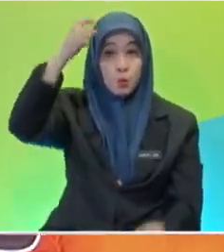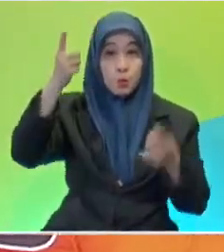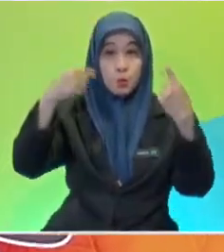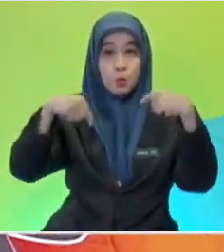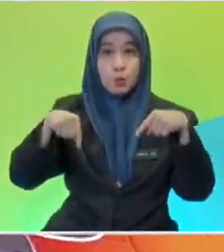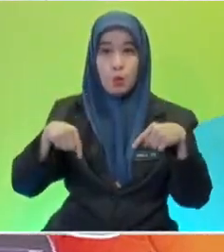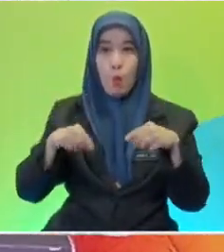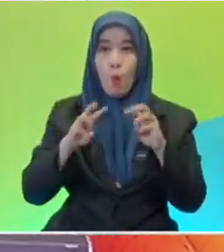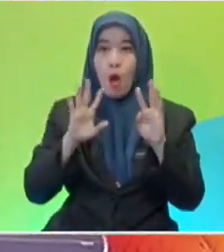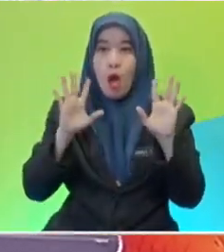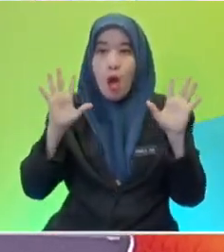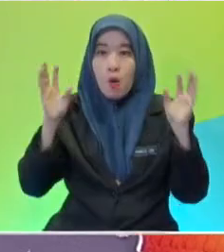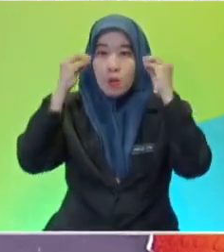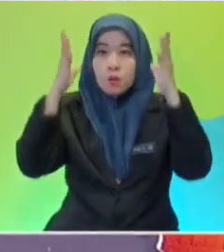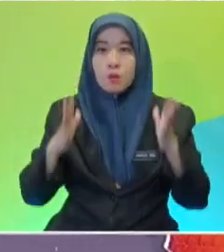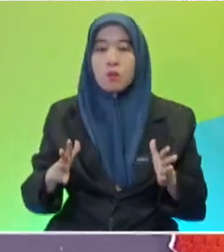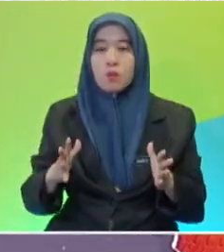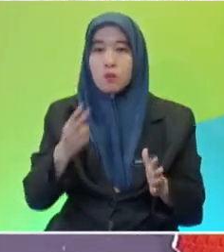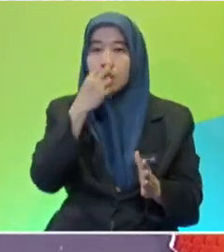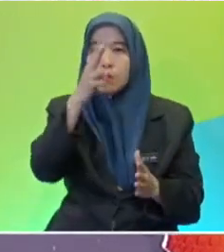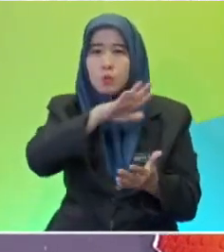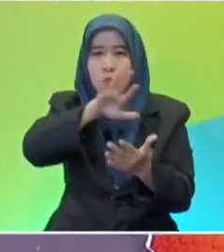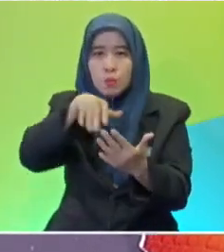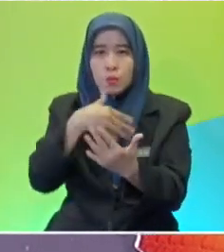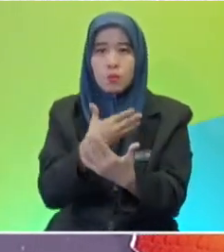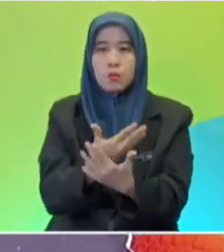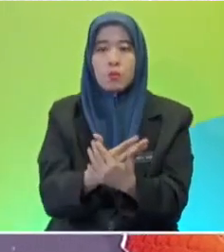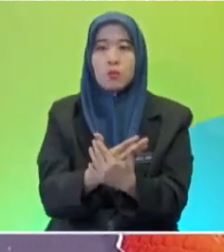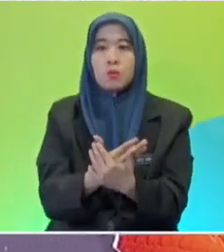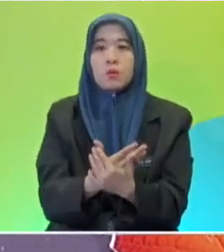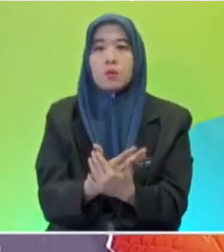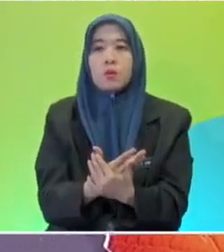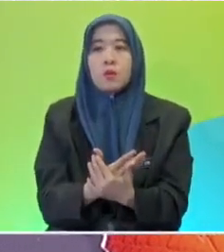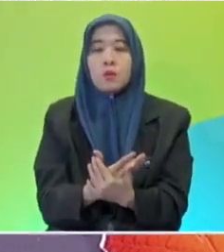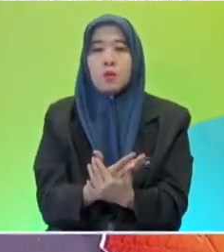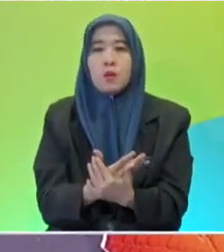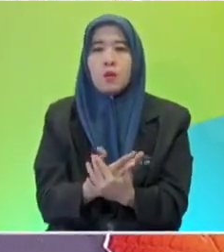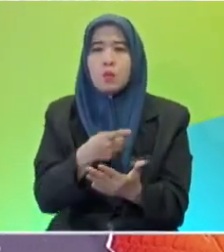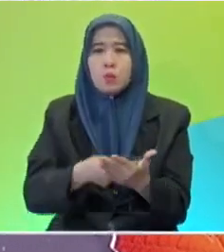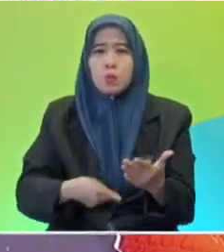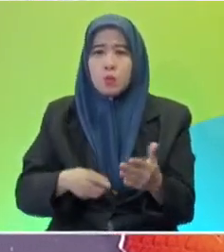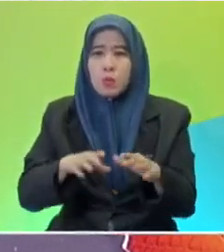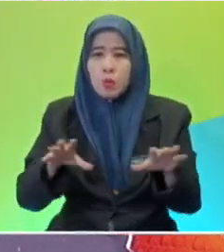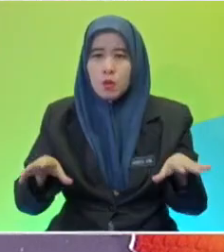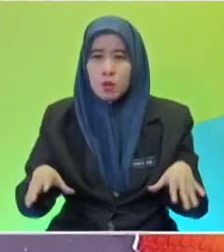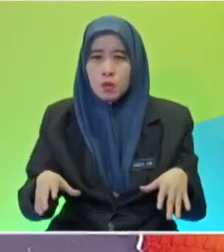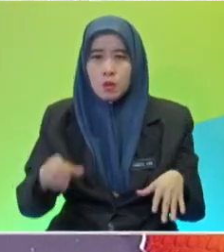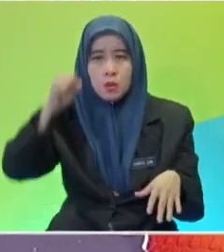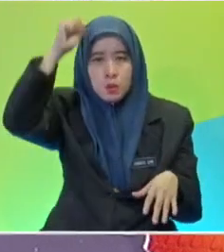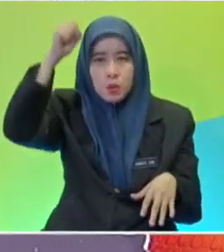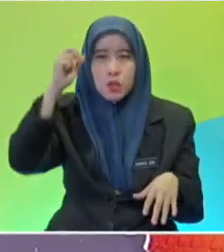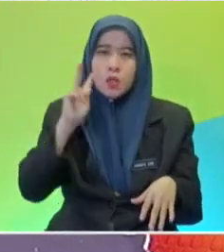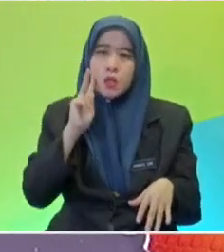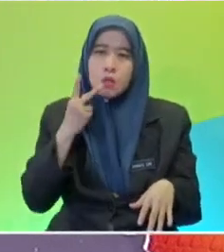Wow, teacher, look at all this food here. What are you doing? Sean, these are